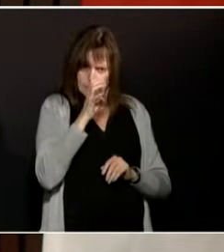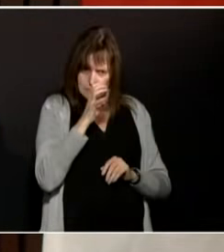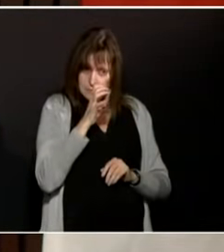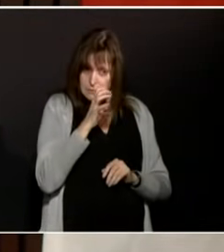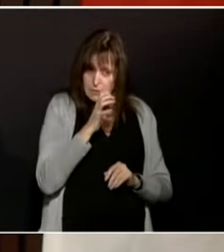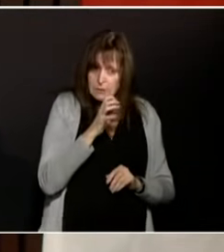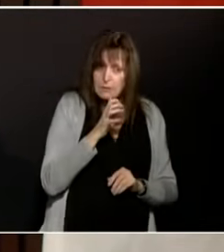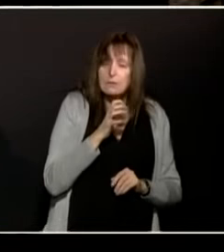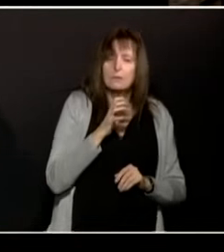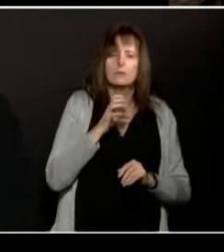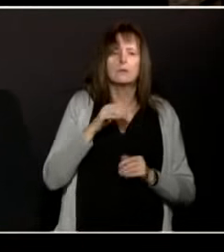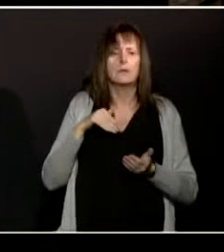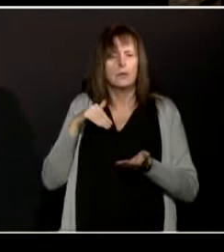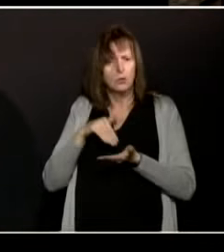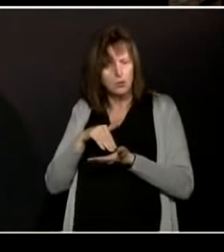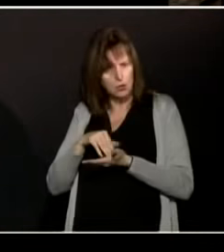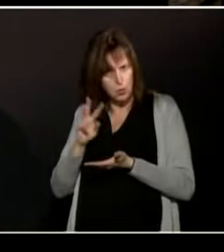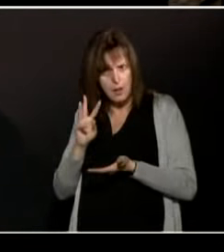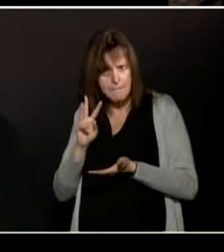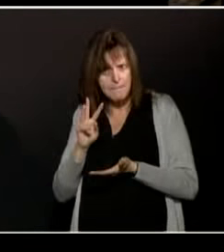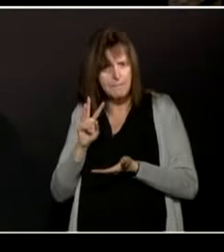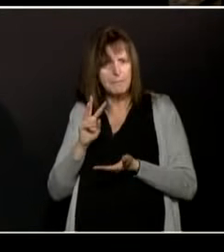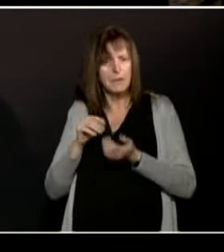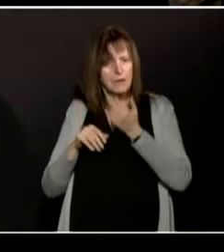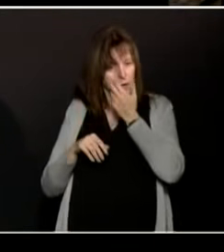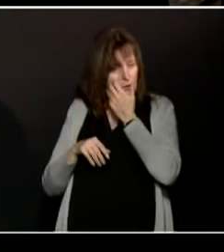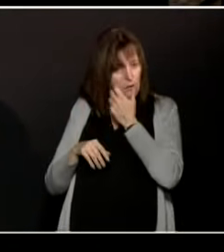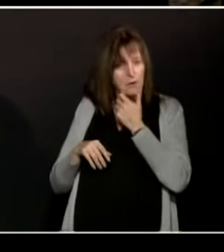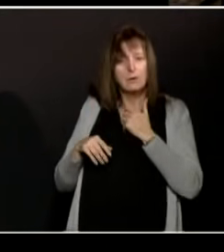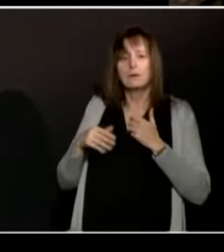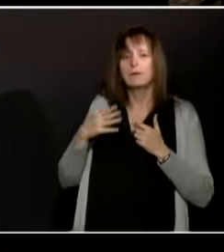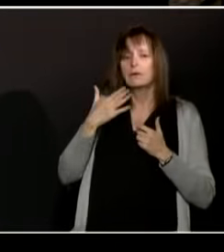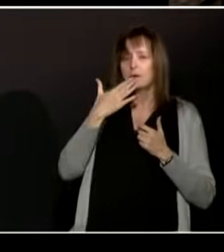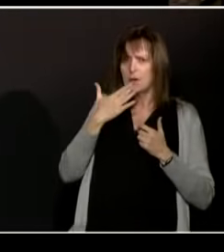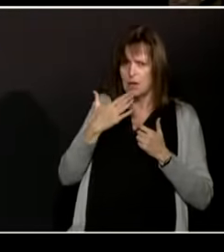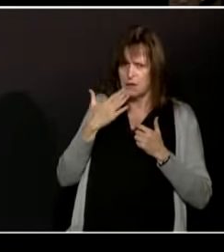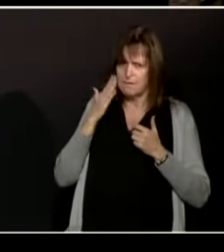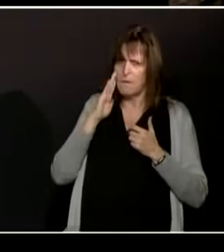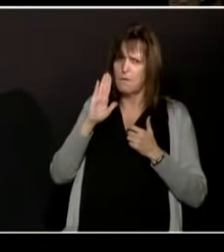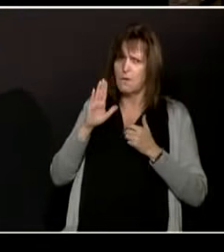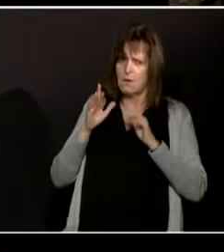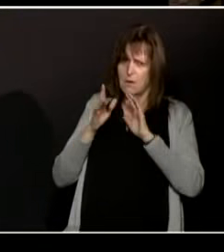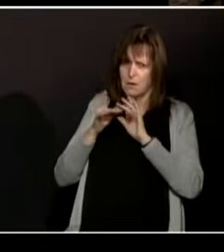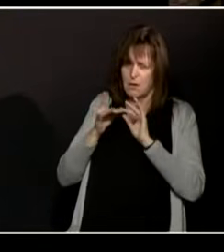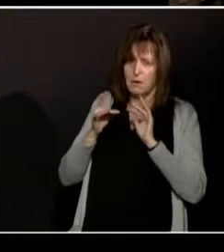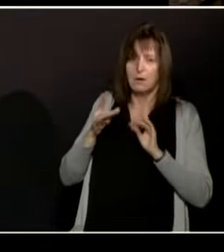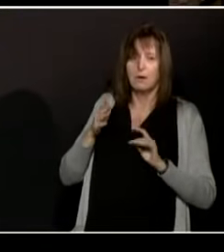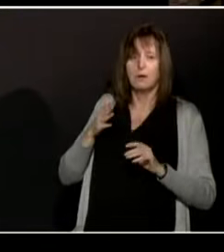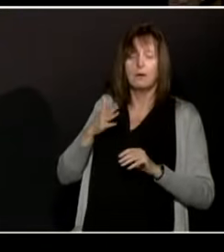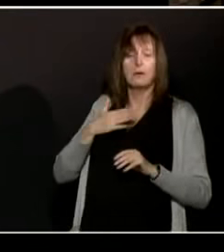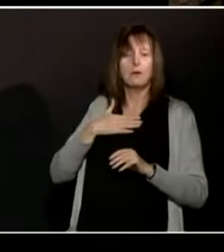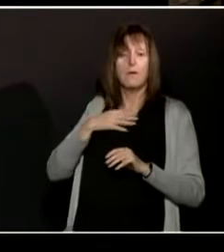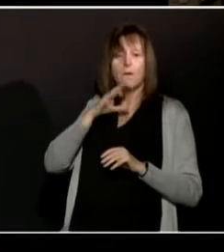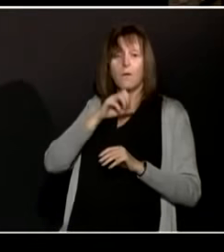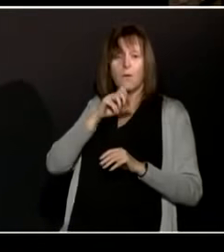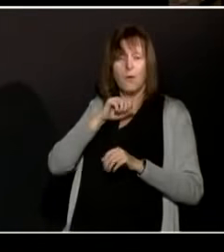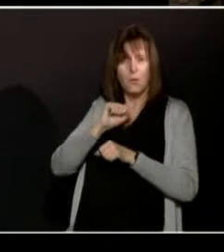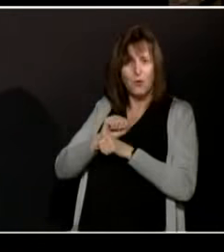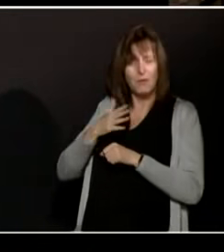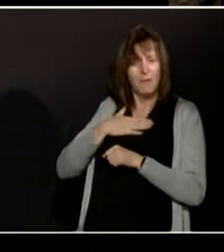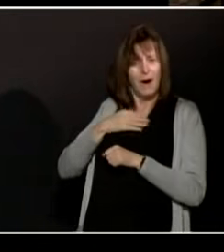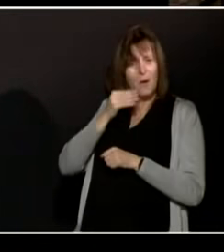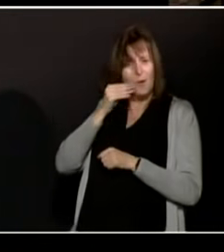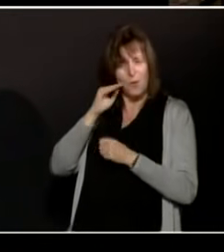So, and thank you for bringing up Thunder Bay, my health unit where I've at for many years, and hometown and that. In